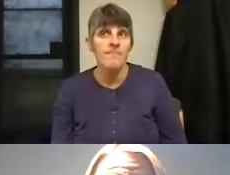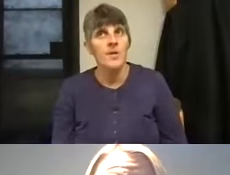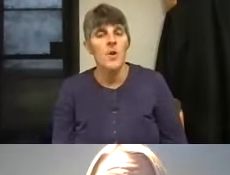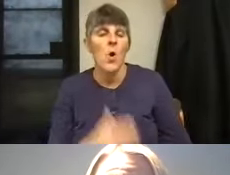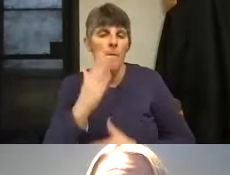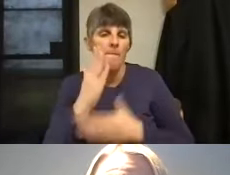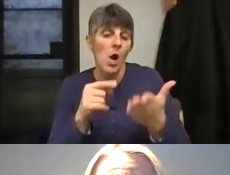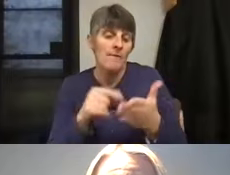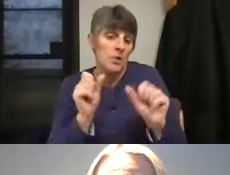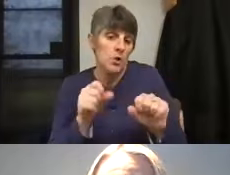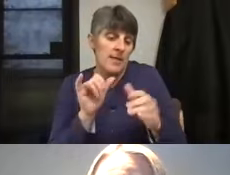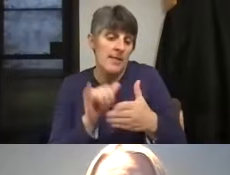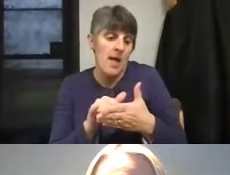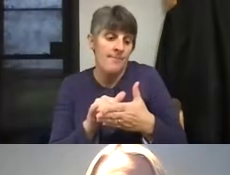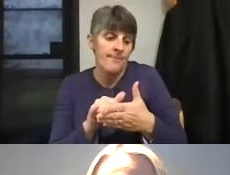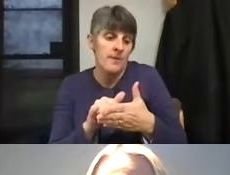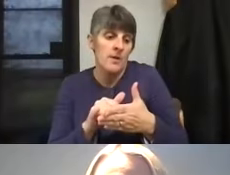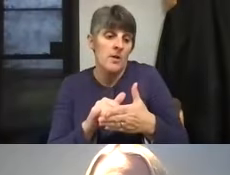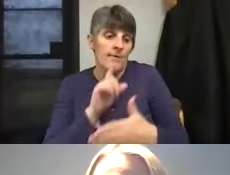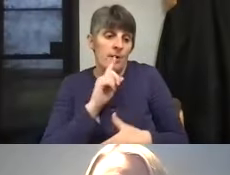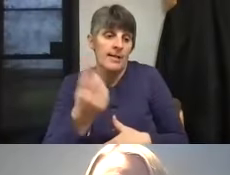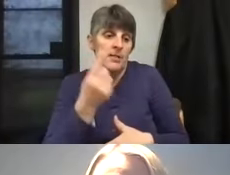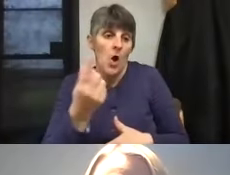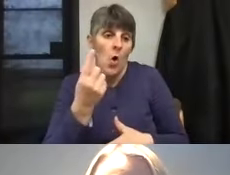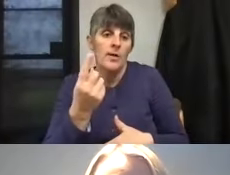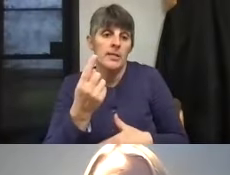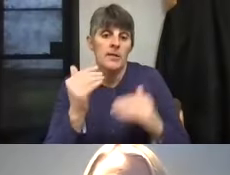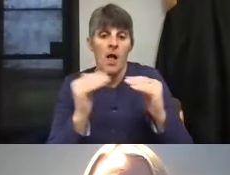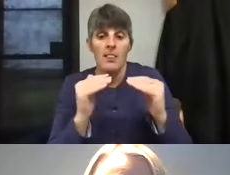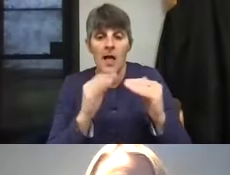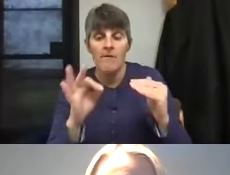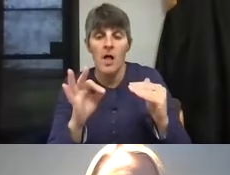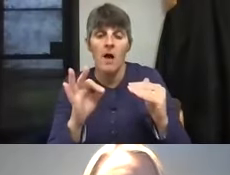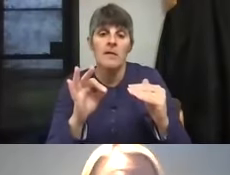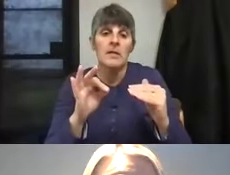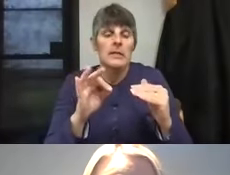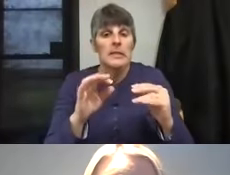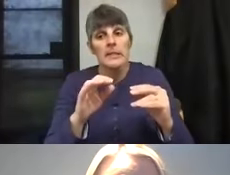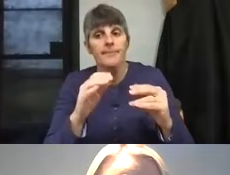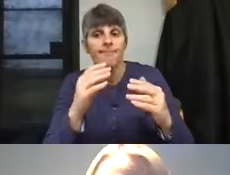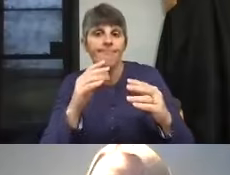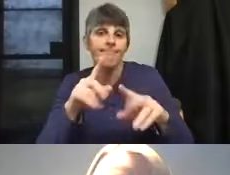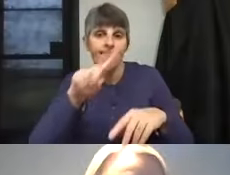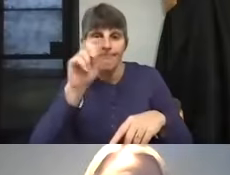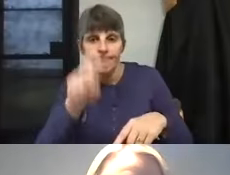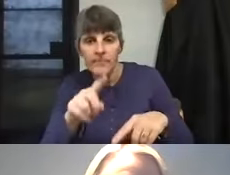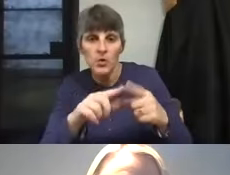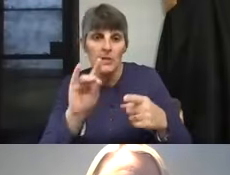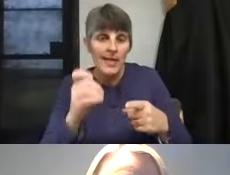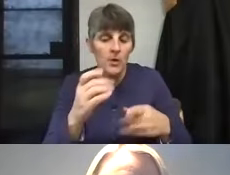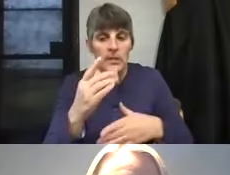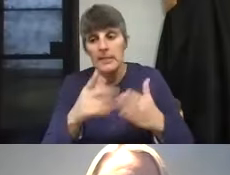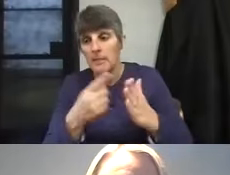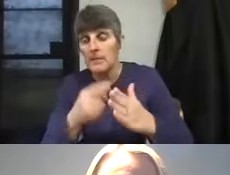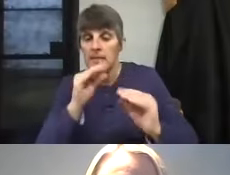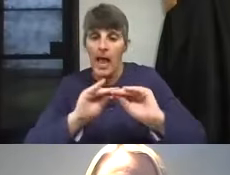Part of this could be that there is always a level of subjectivity to a diagnosis. Sometimes it's not super